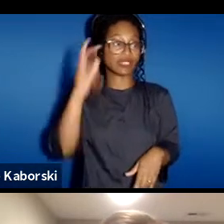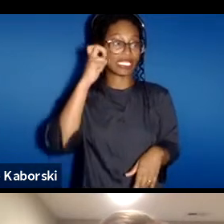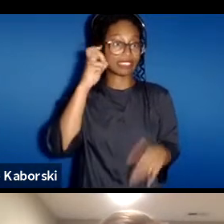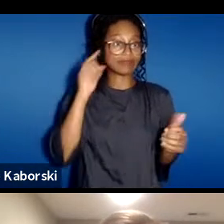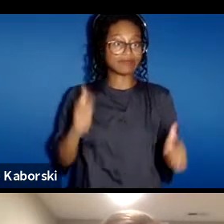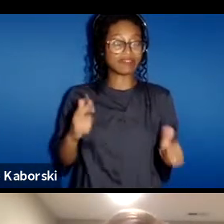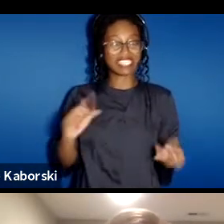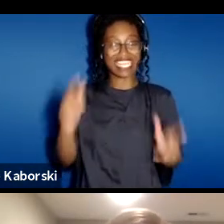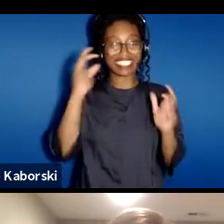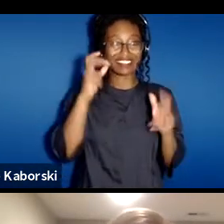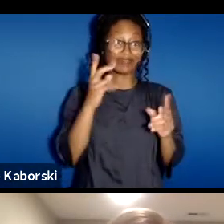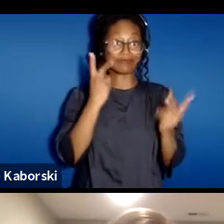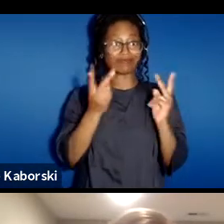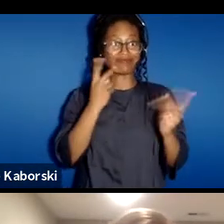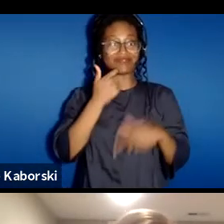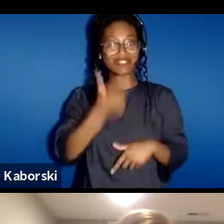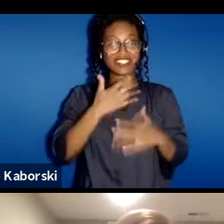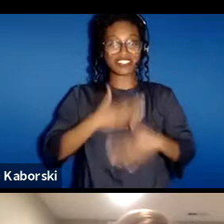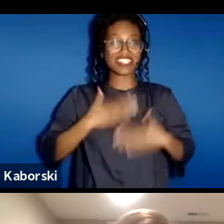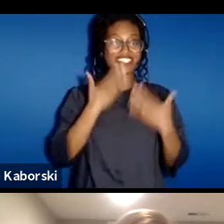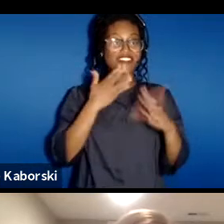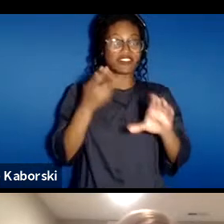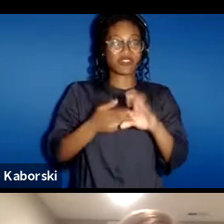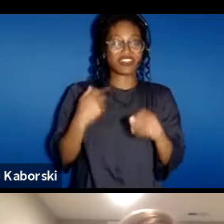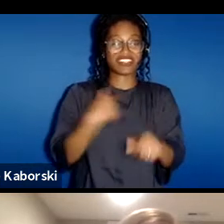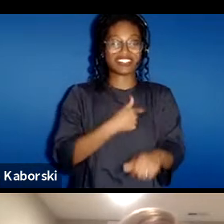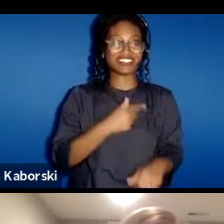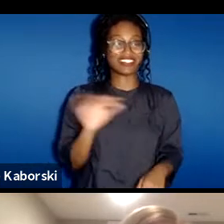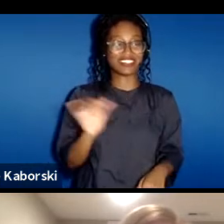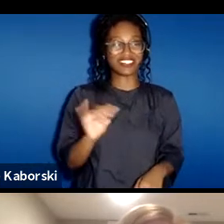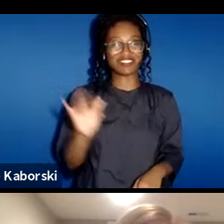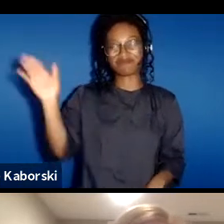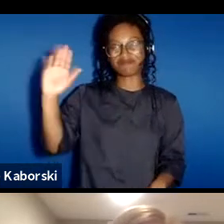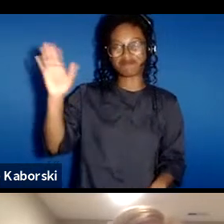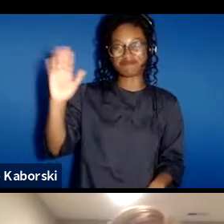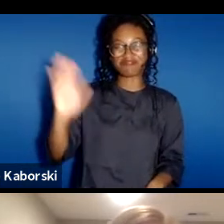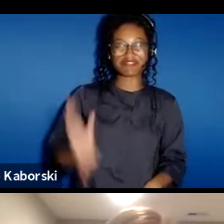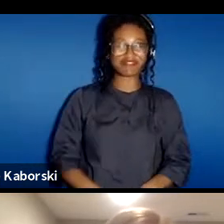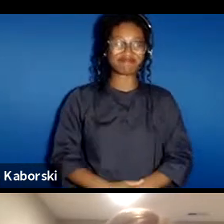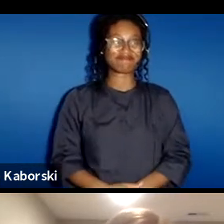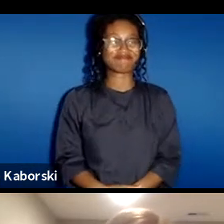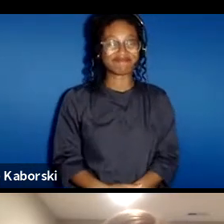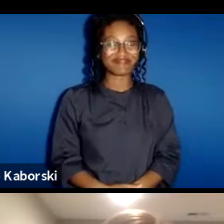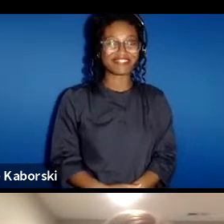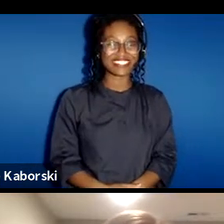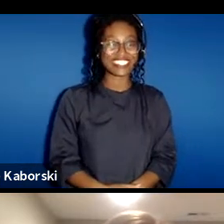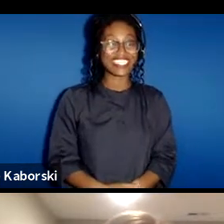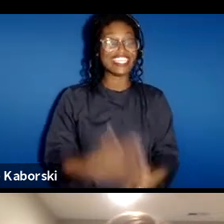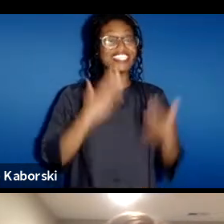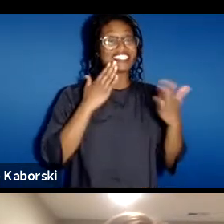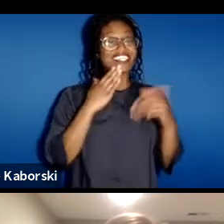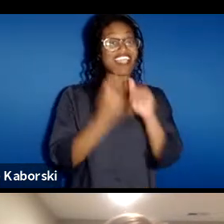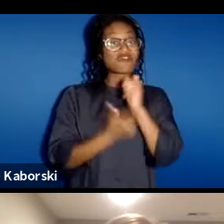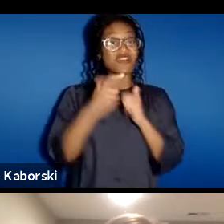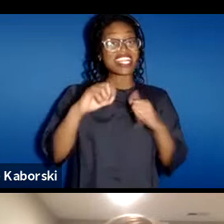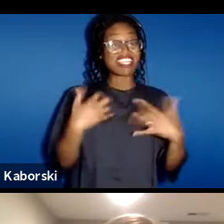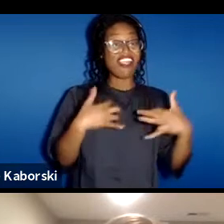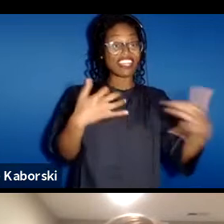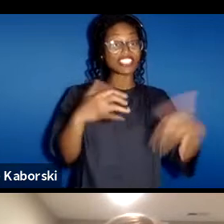So thank you for joining us on this panel discussion, and thanks to everyone in the